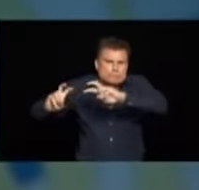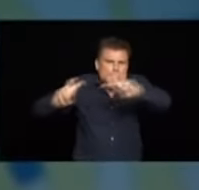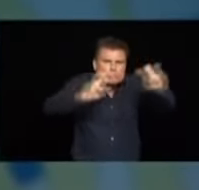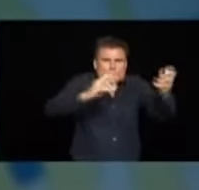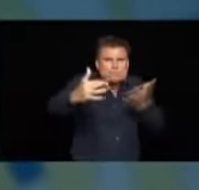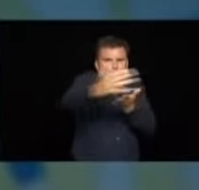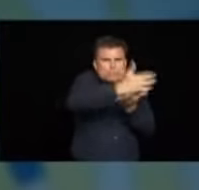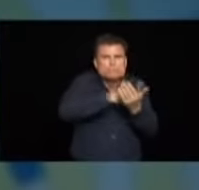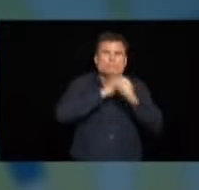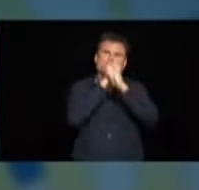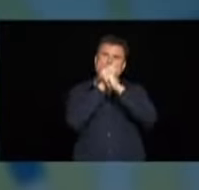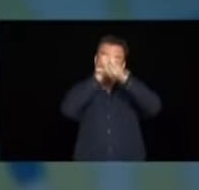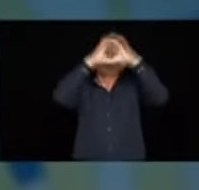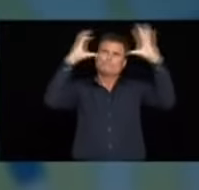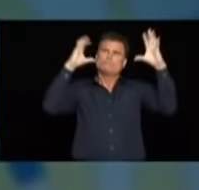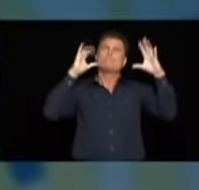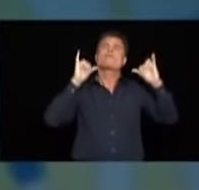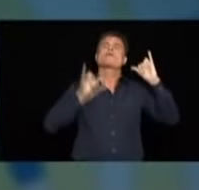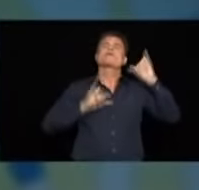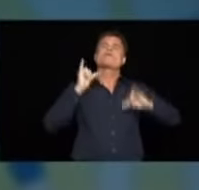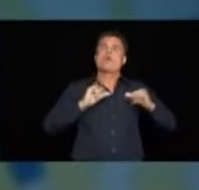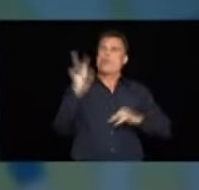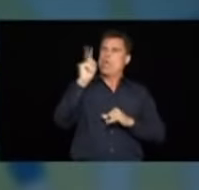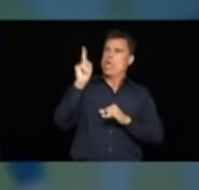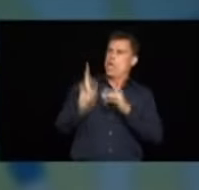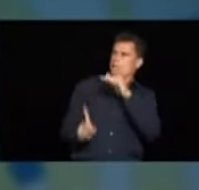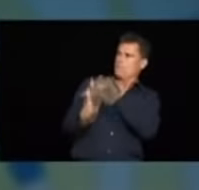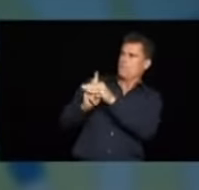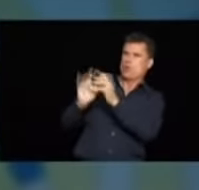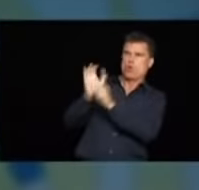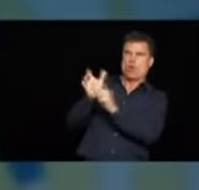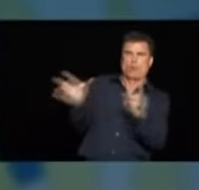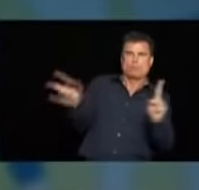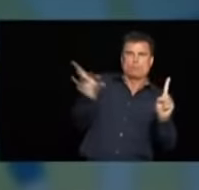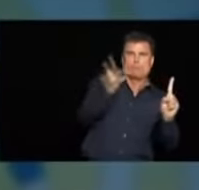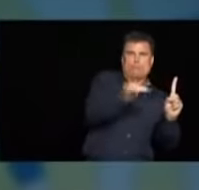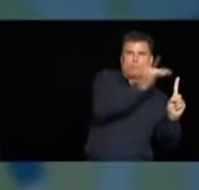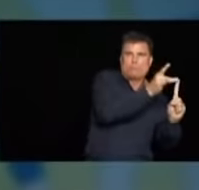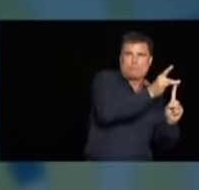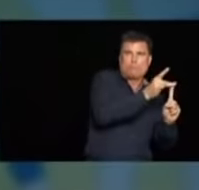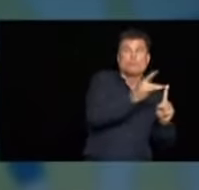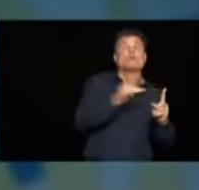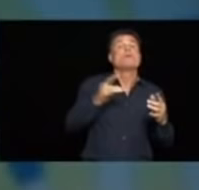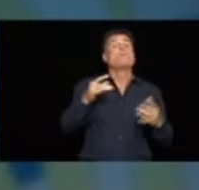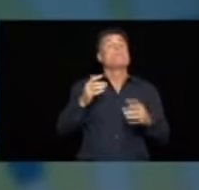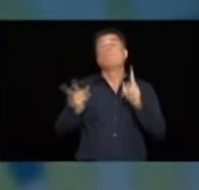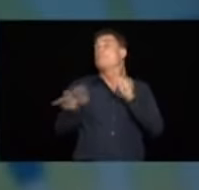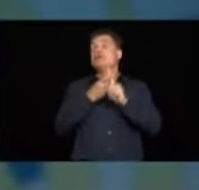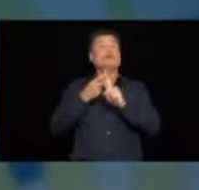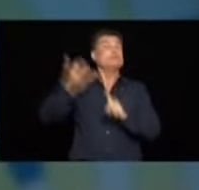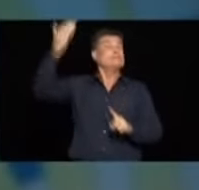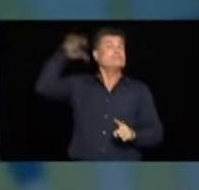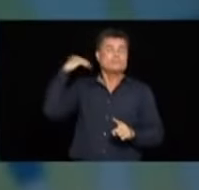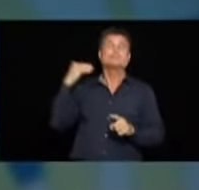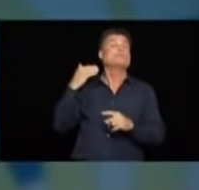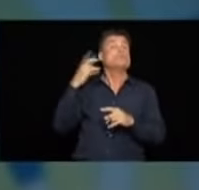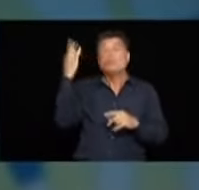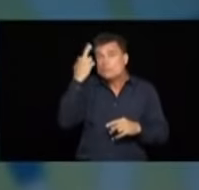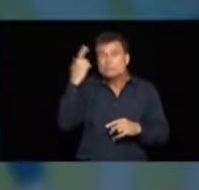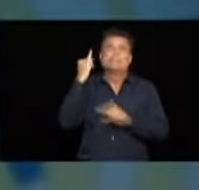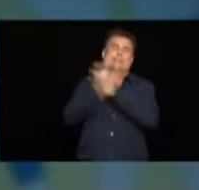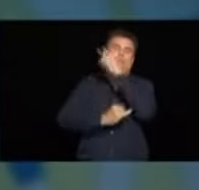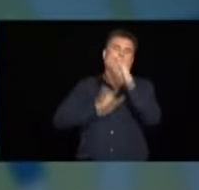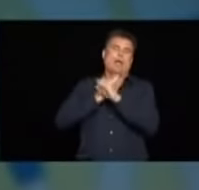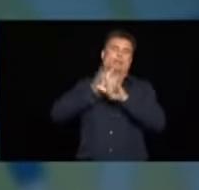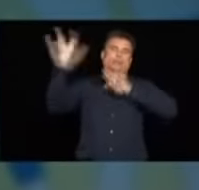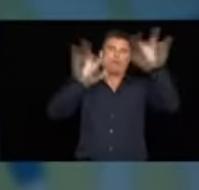still have some people who are coming into BC and Canada from international travel who continue to test positive, including